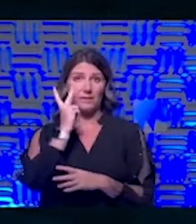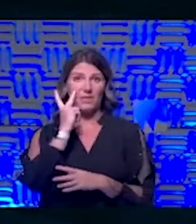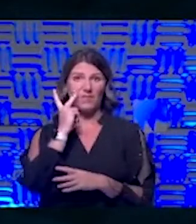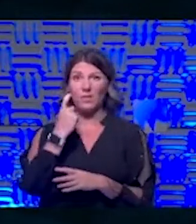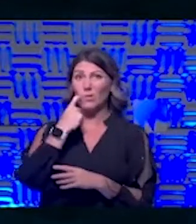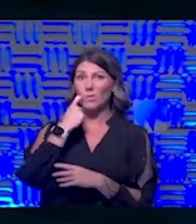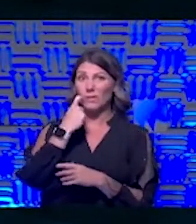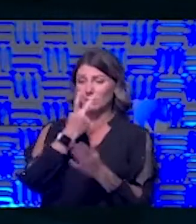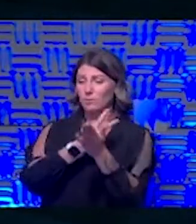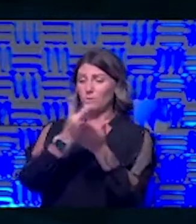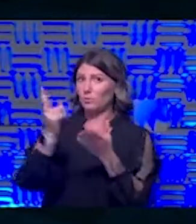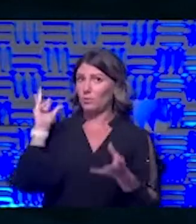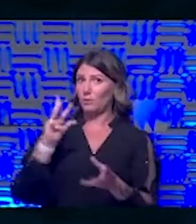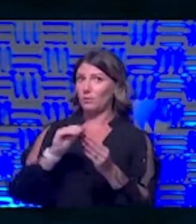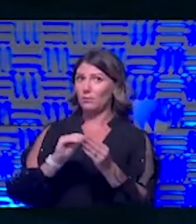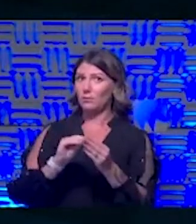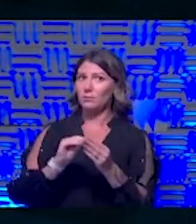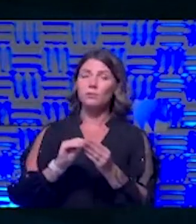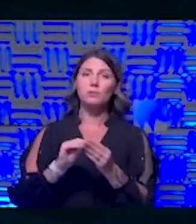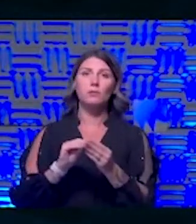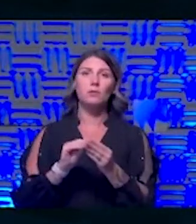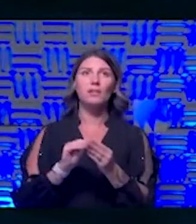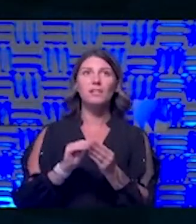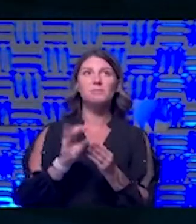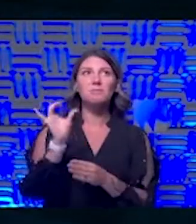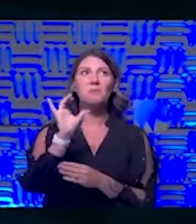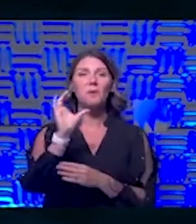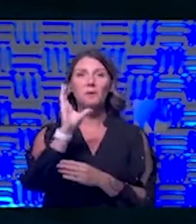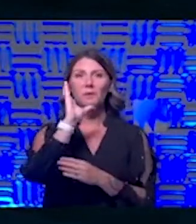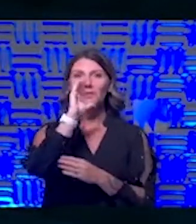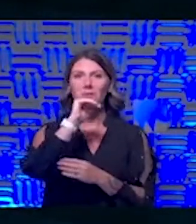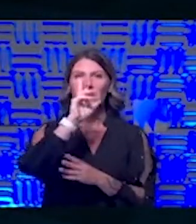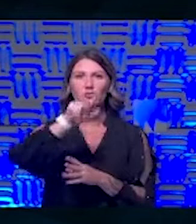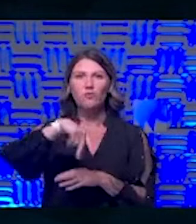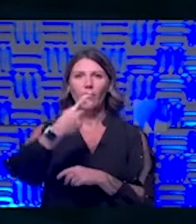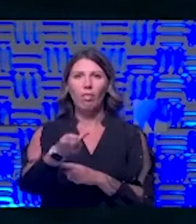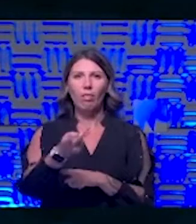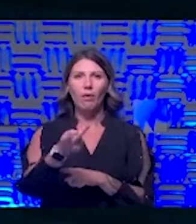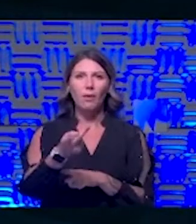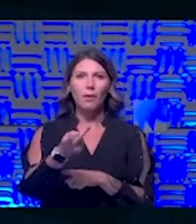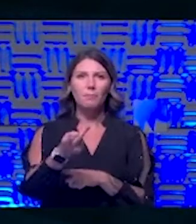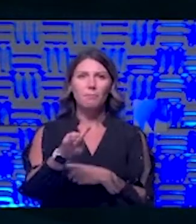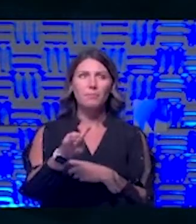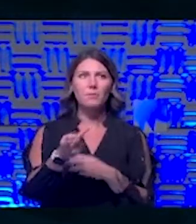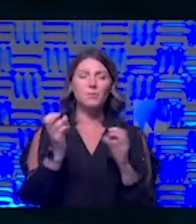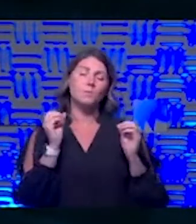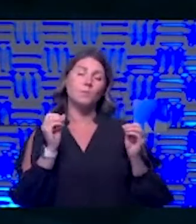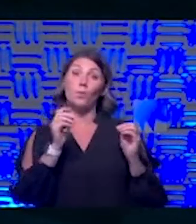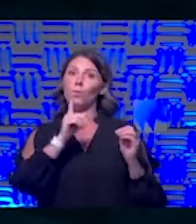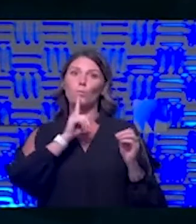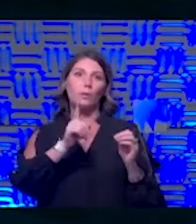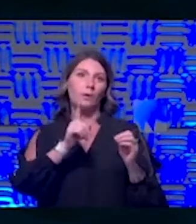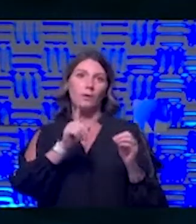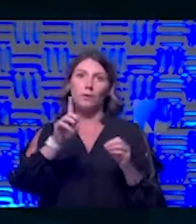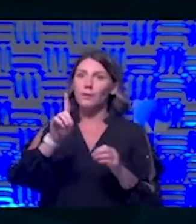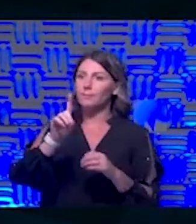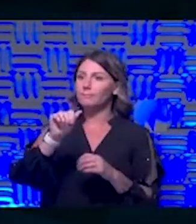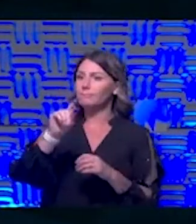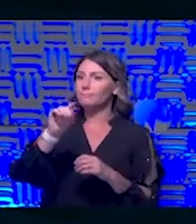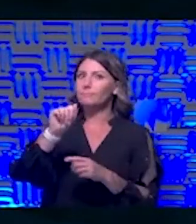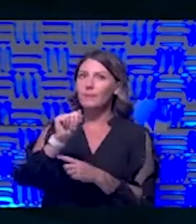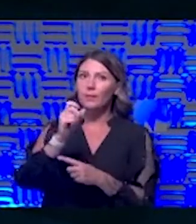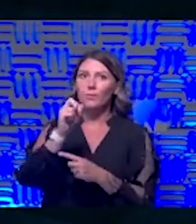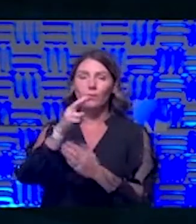2 weeks, it's like there's been a strange flip, though no real data or facts around COVID